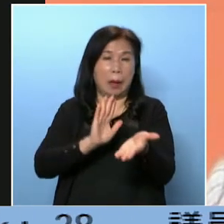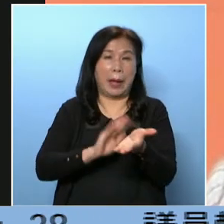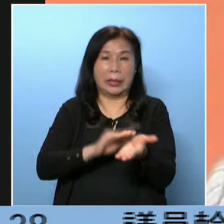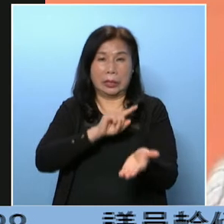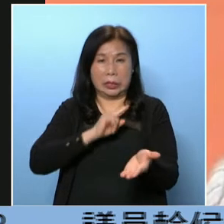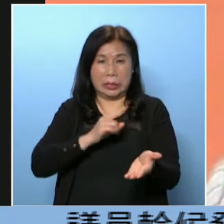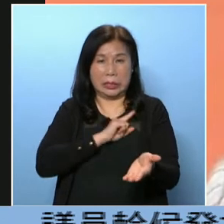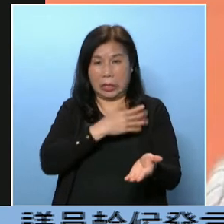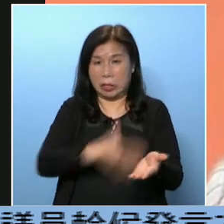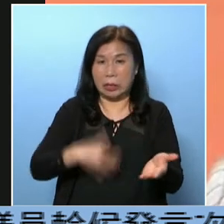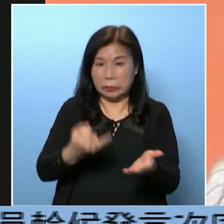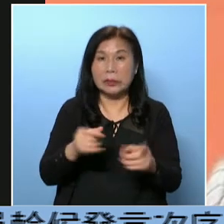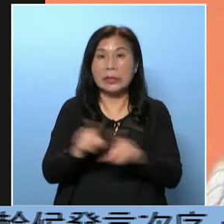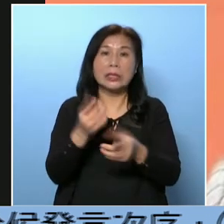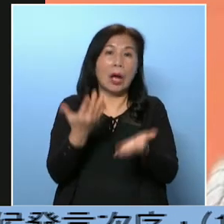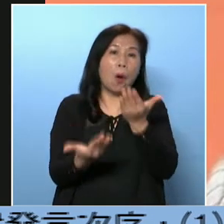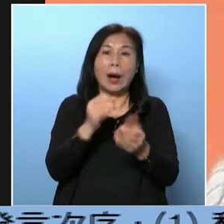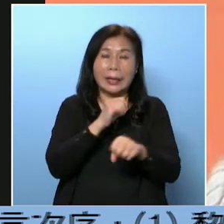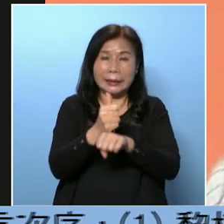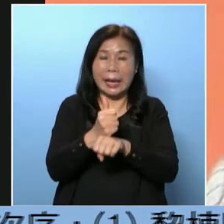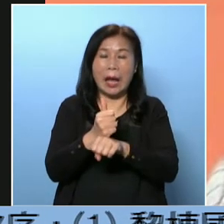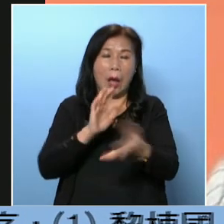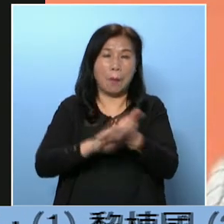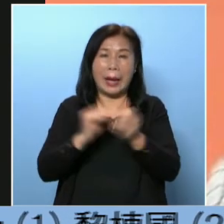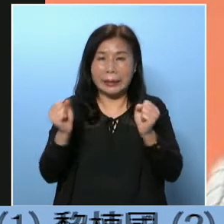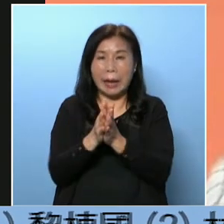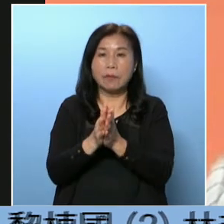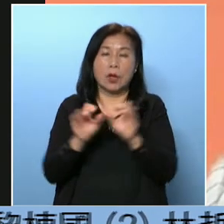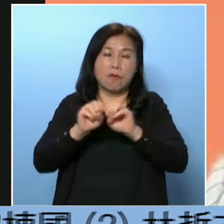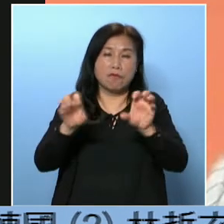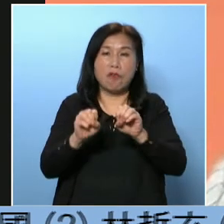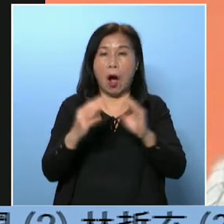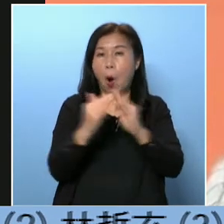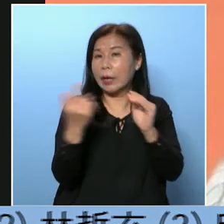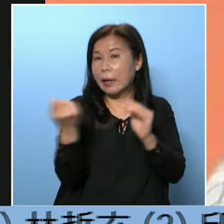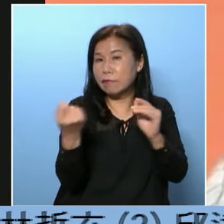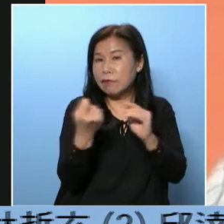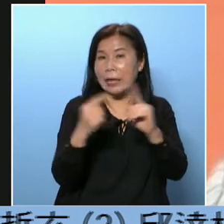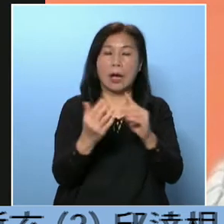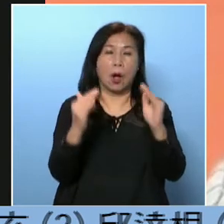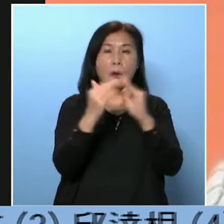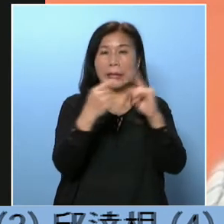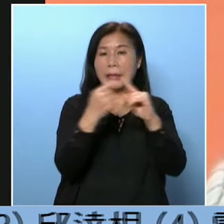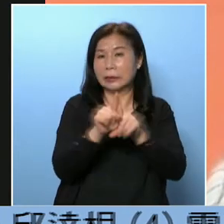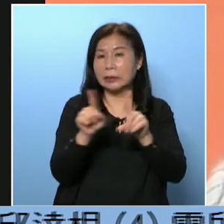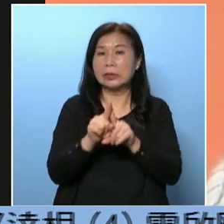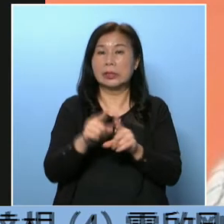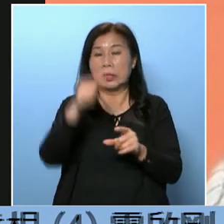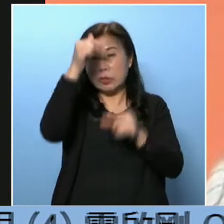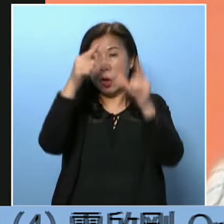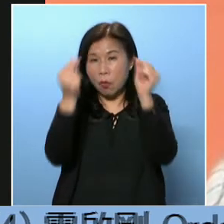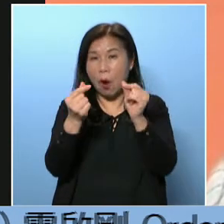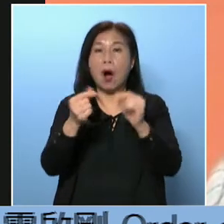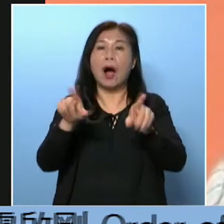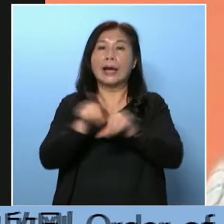be admitted. Besides affecting the treatment, there's a huge risk of infecting family members and neighbors. I know that the HA and the healthcare